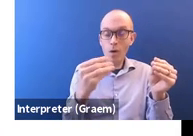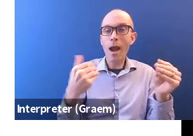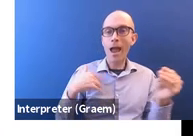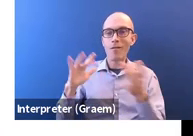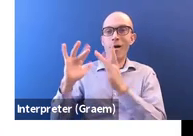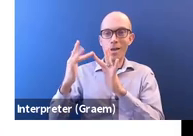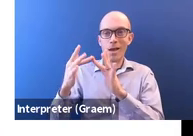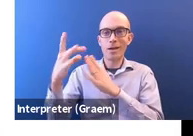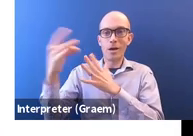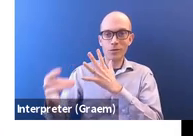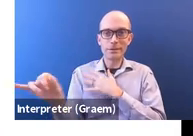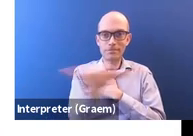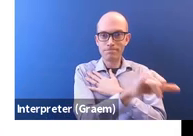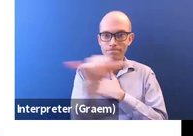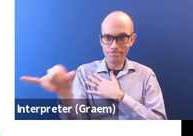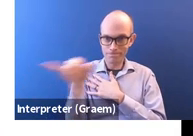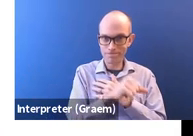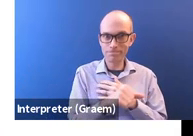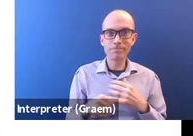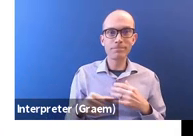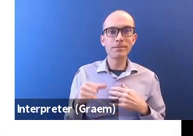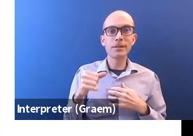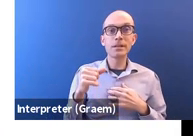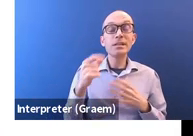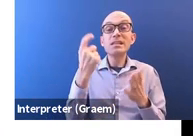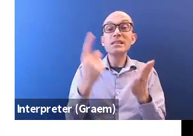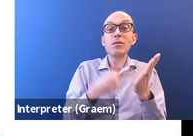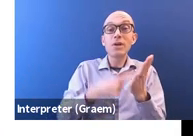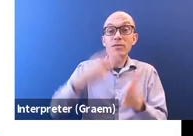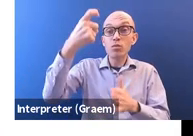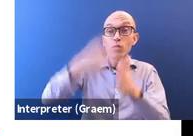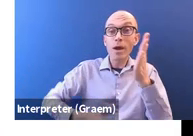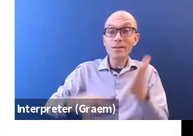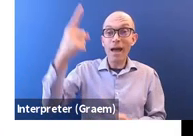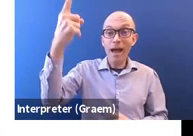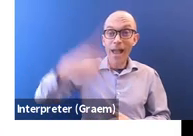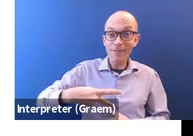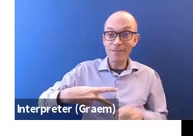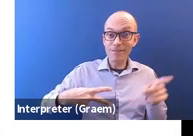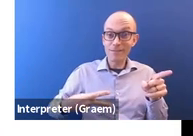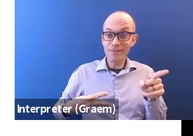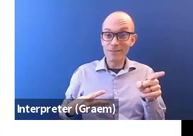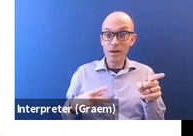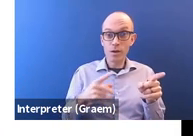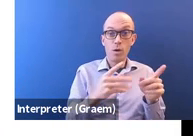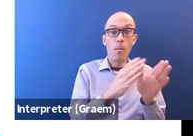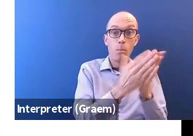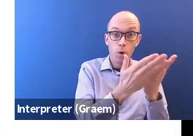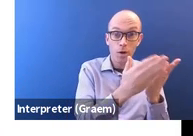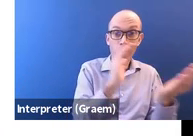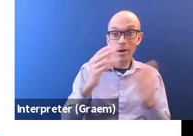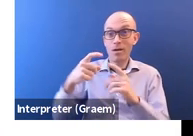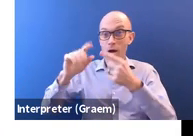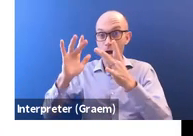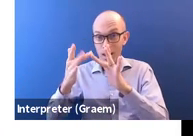page, it is sometimes half the price of a new book. So if you're comfortable with using it online, and a lot of the digital codes